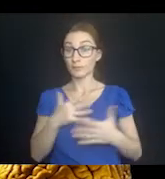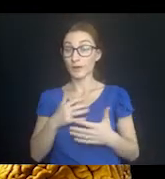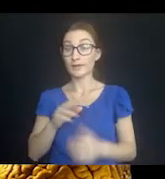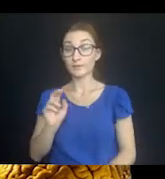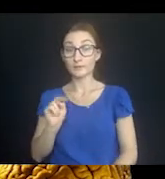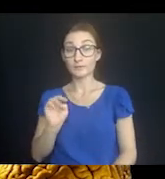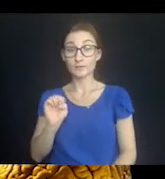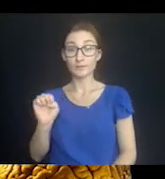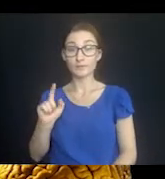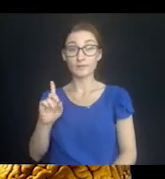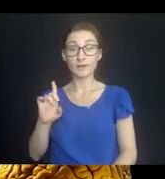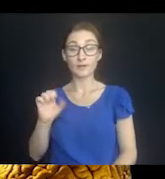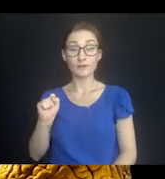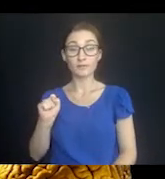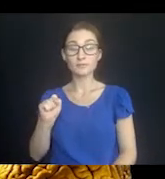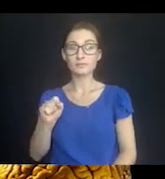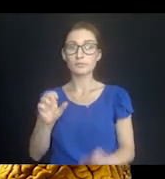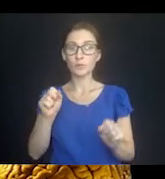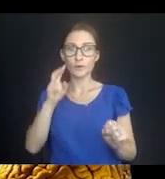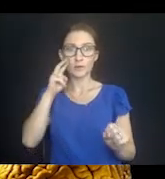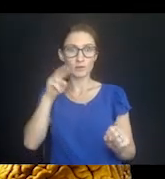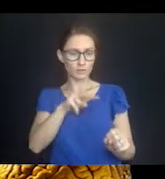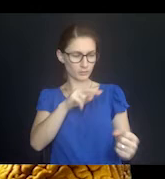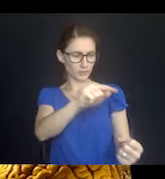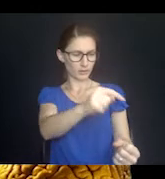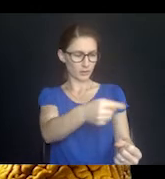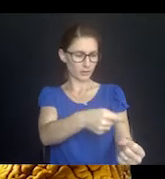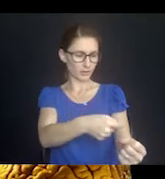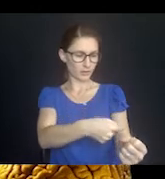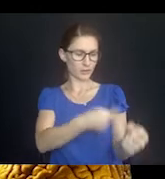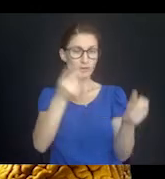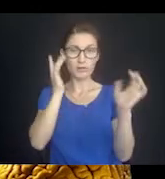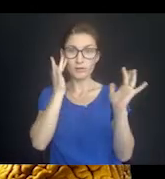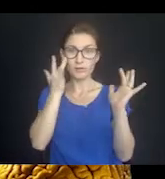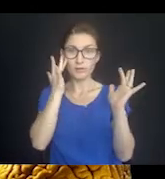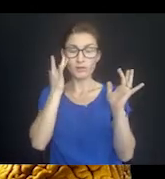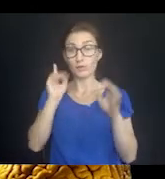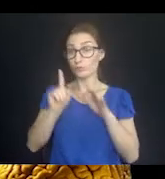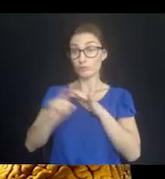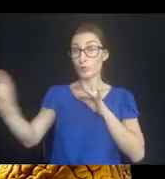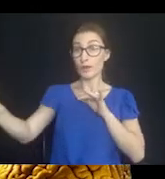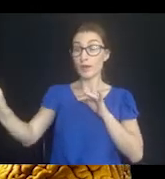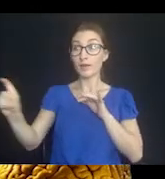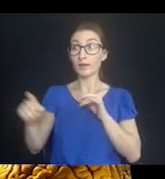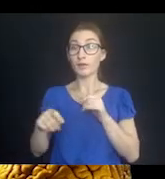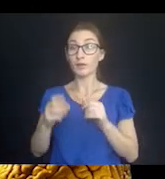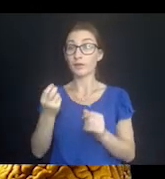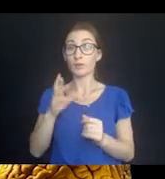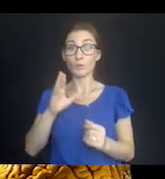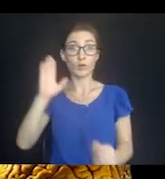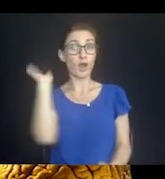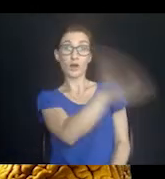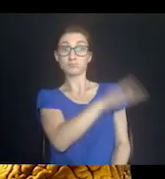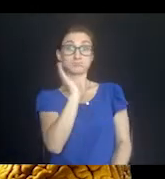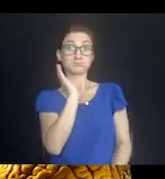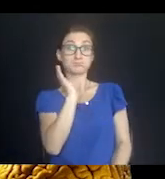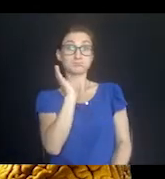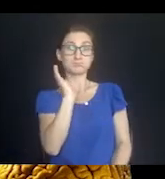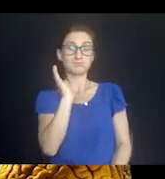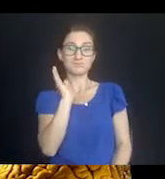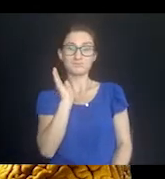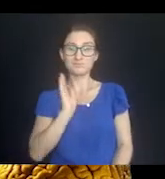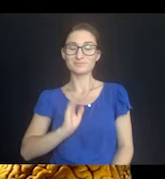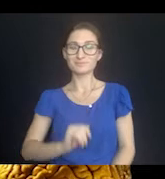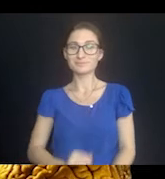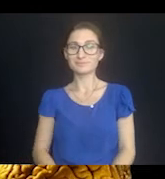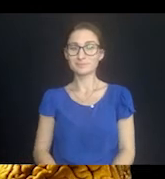with it. Similarly, if you're afraid of needles, you're going to you can look at a needle coming at you, you can get so